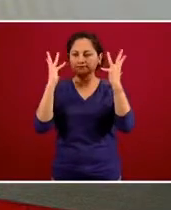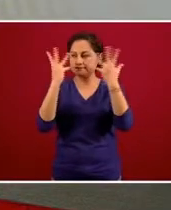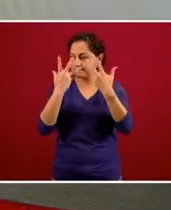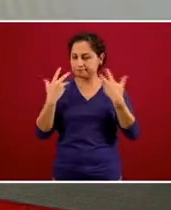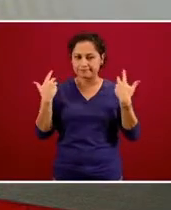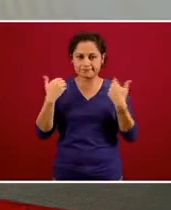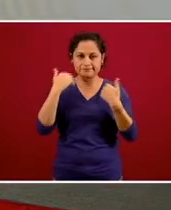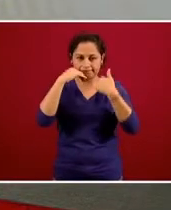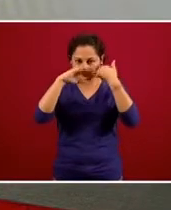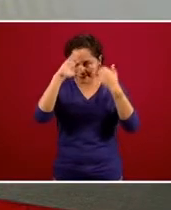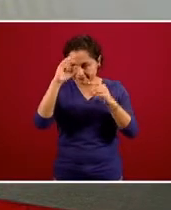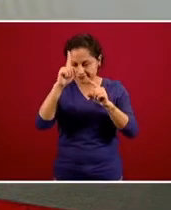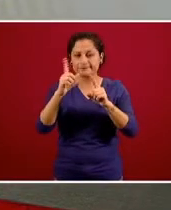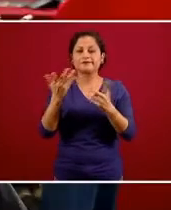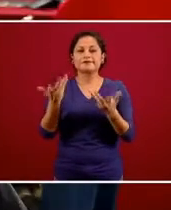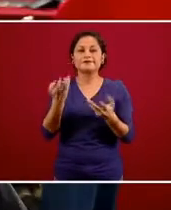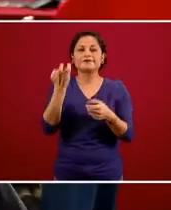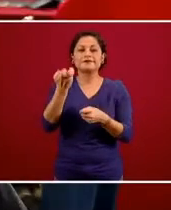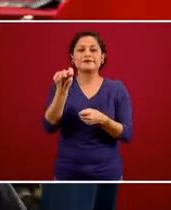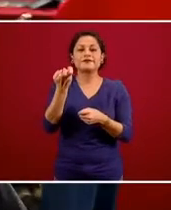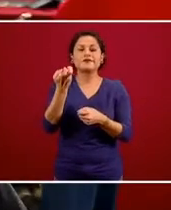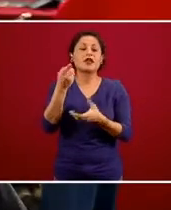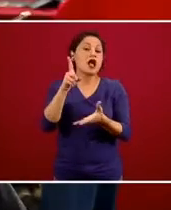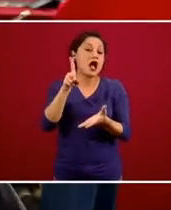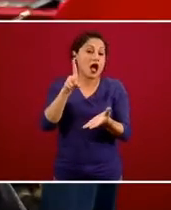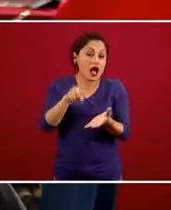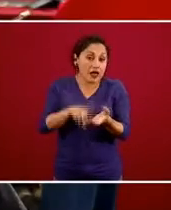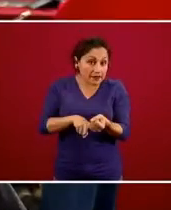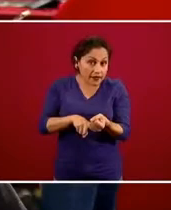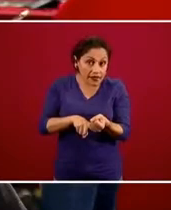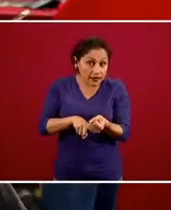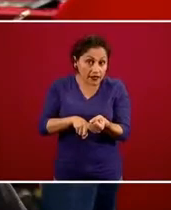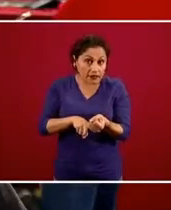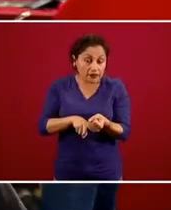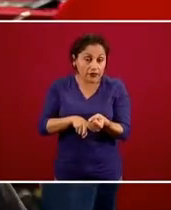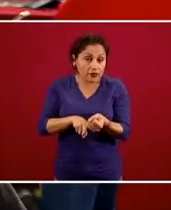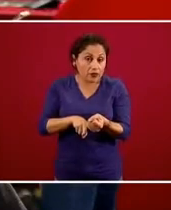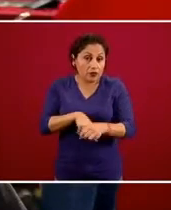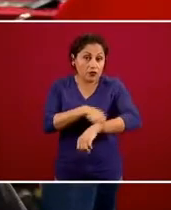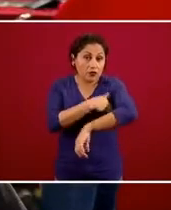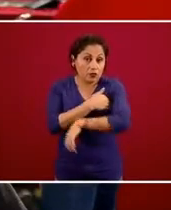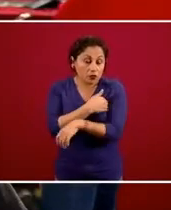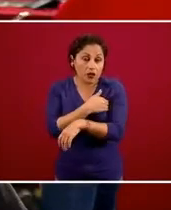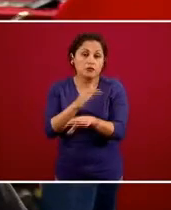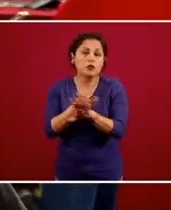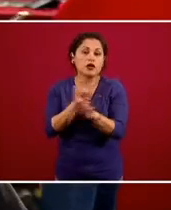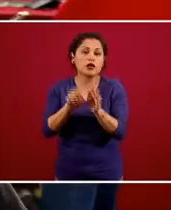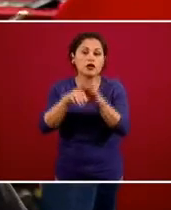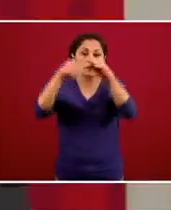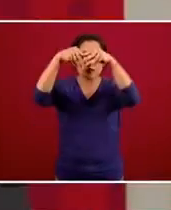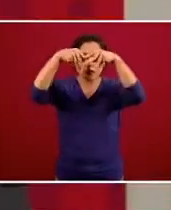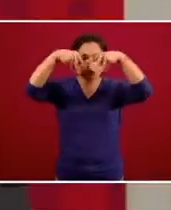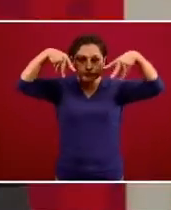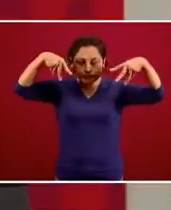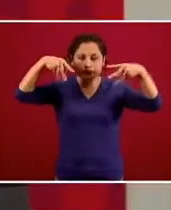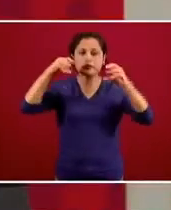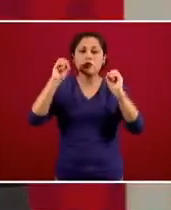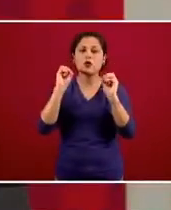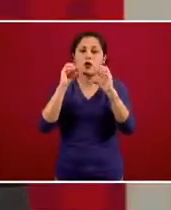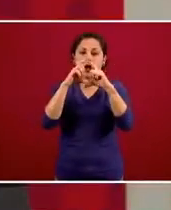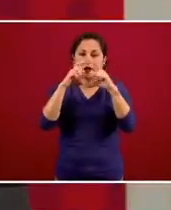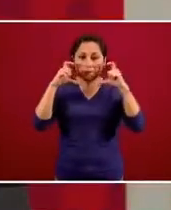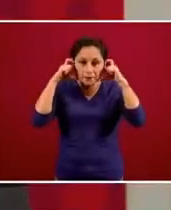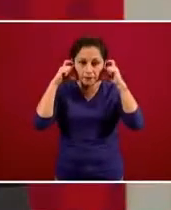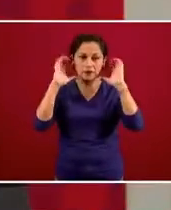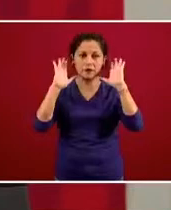their saliva, through their secretions, and if these secretions get